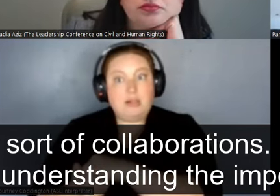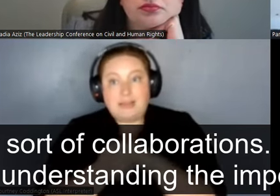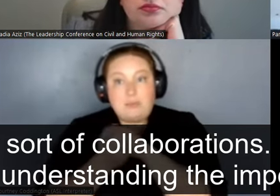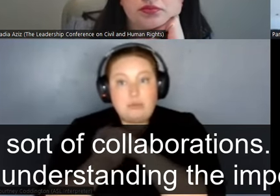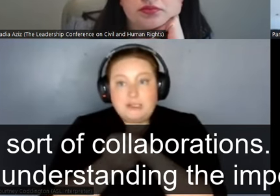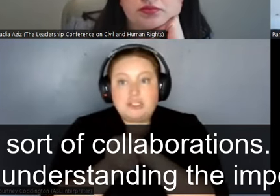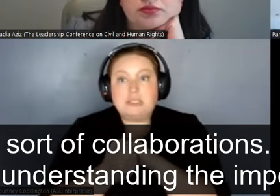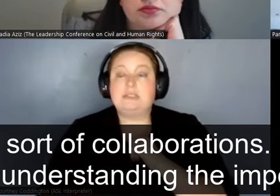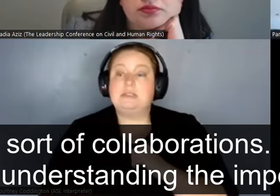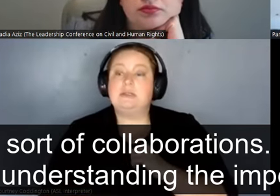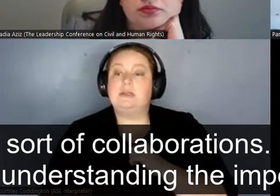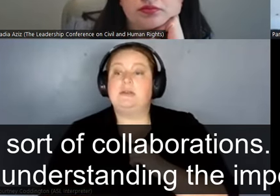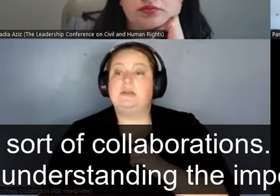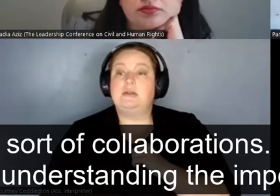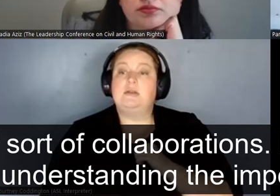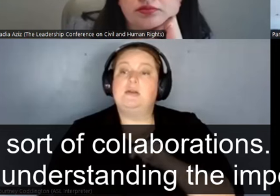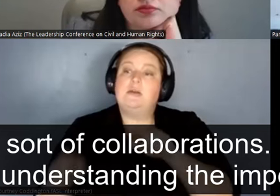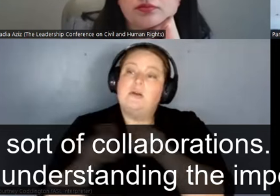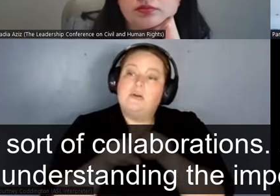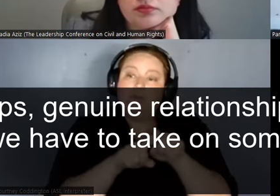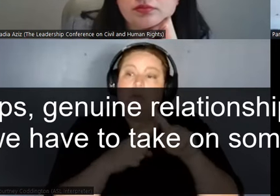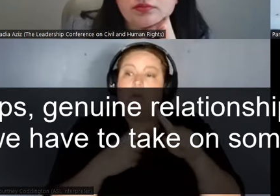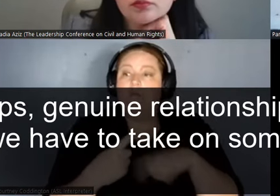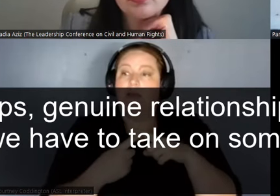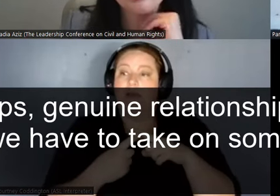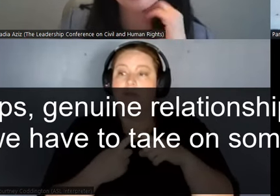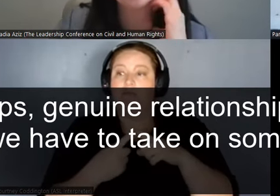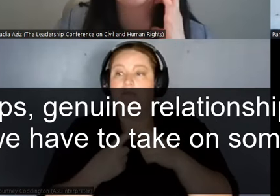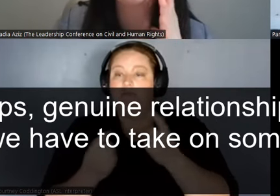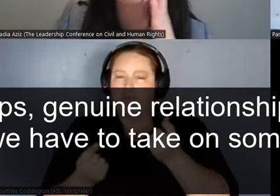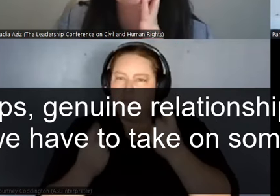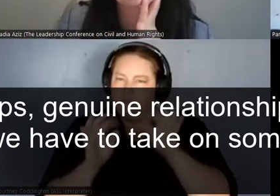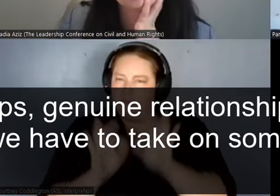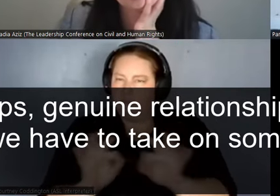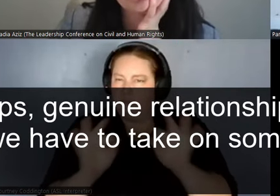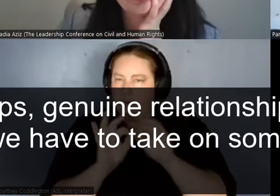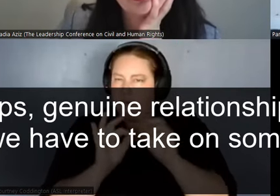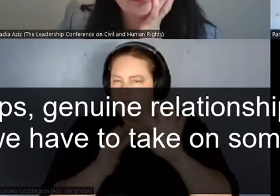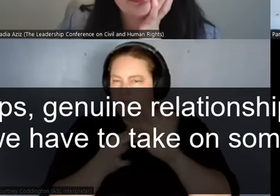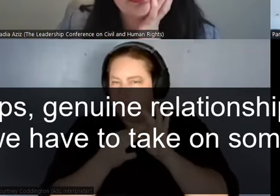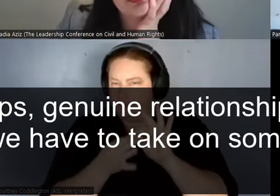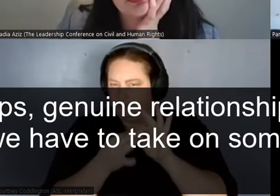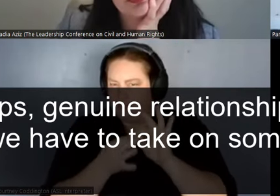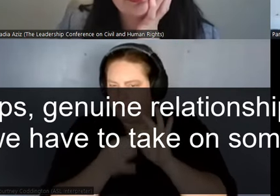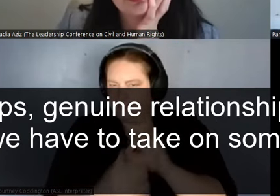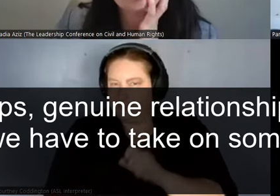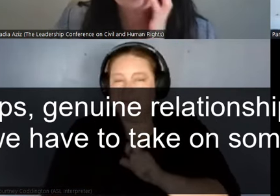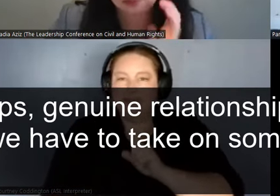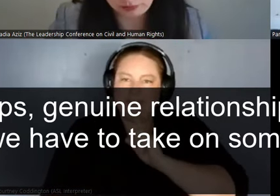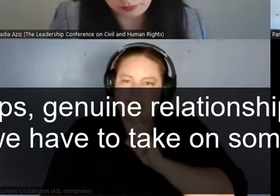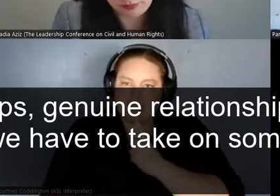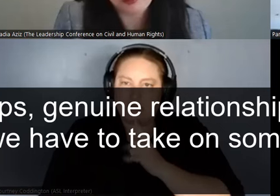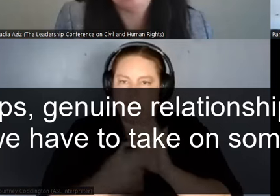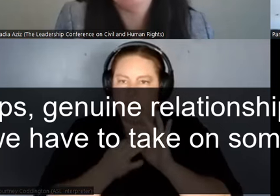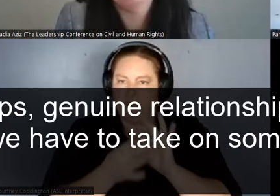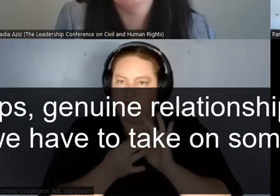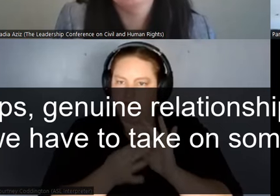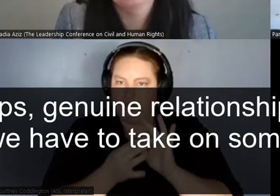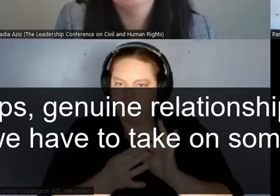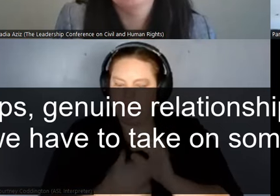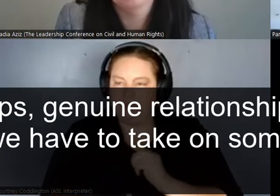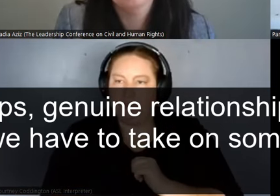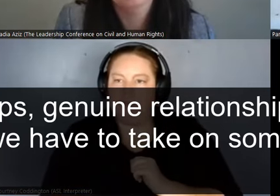also about understanding the importance of relationships, genuine relationships.